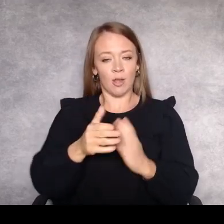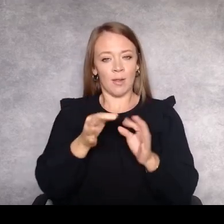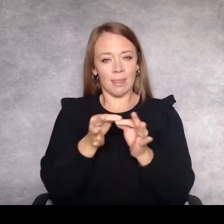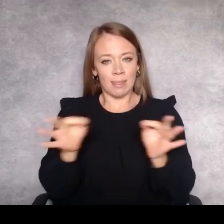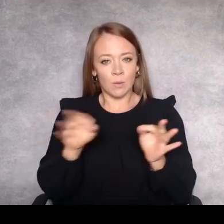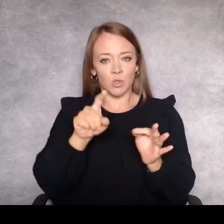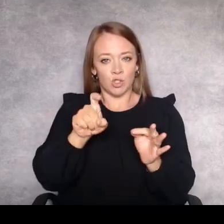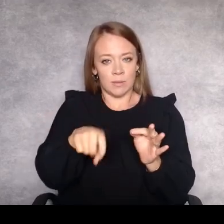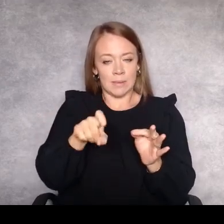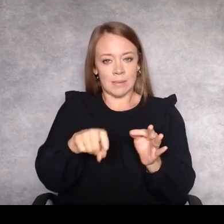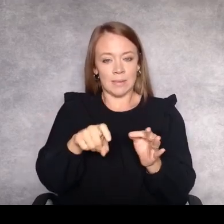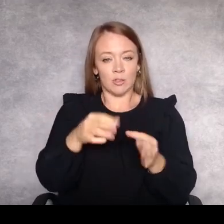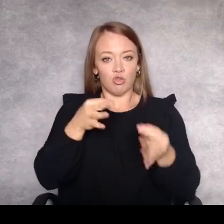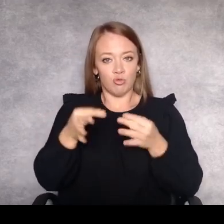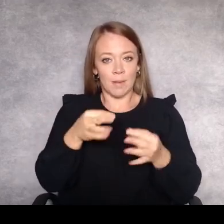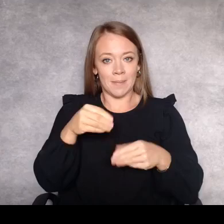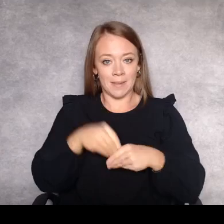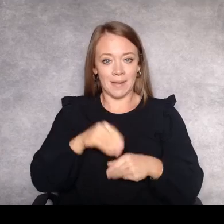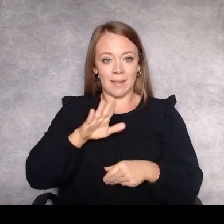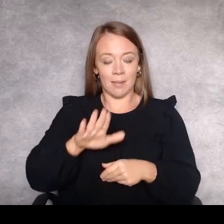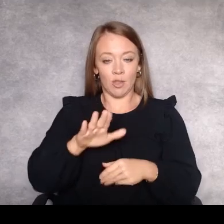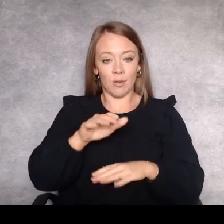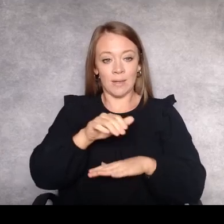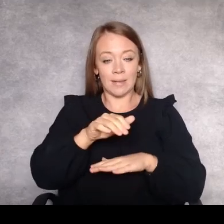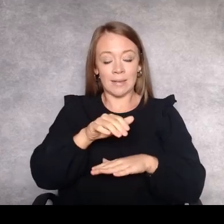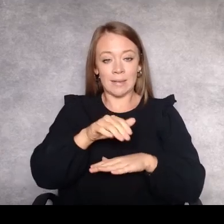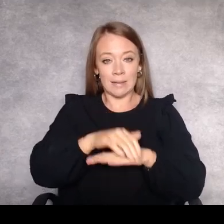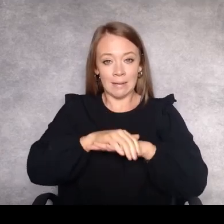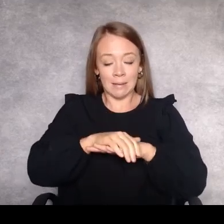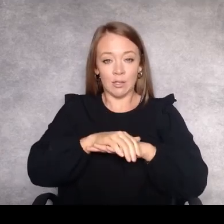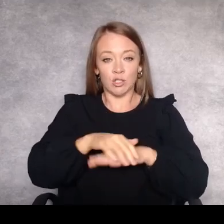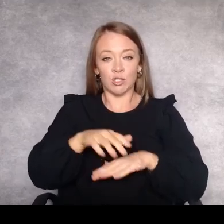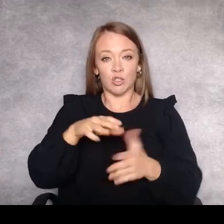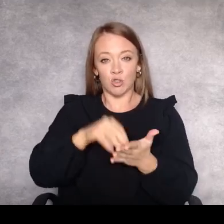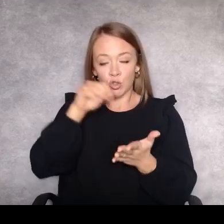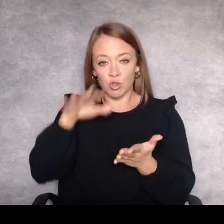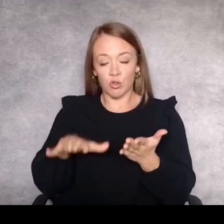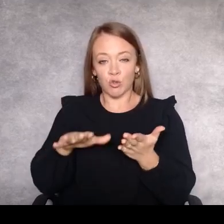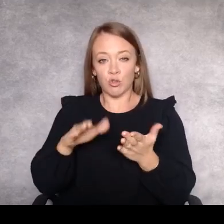student's English Learner Program Services Plans, or